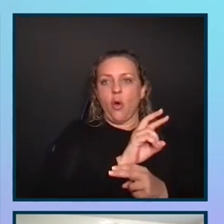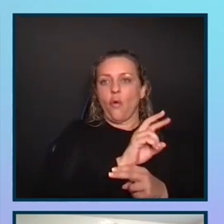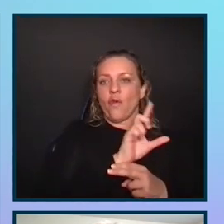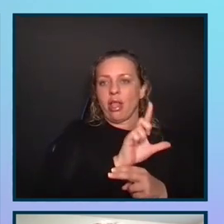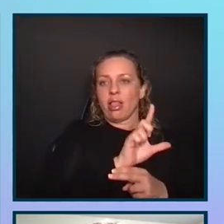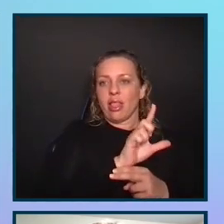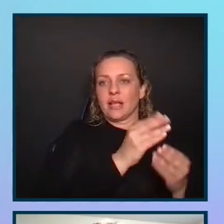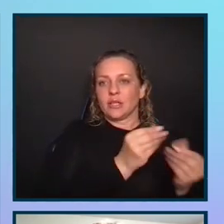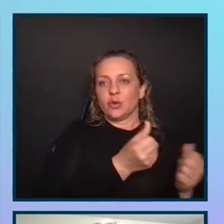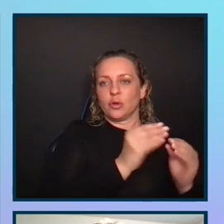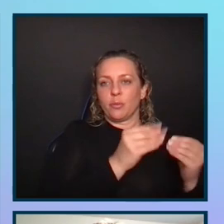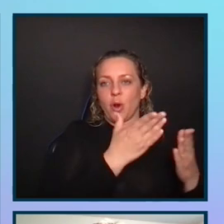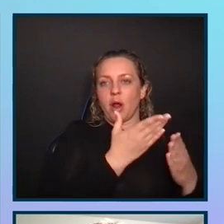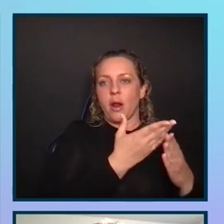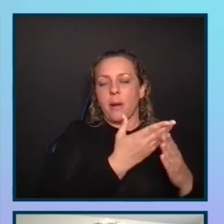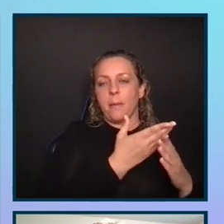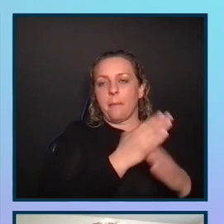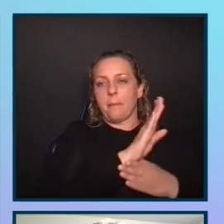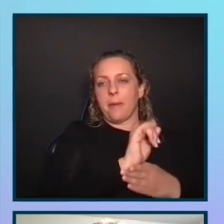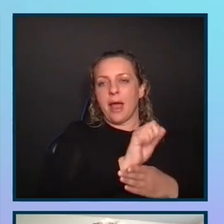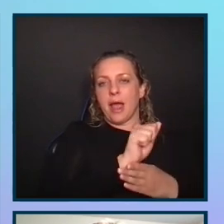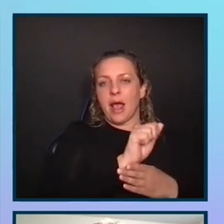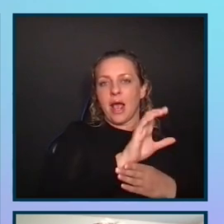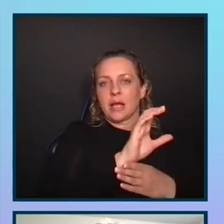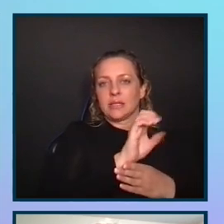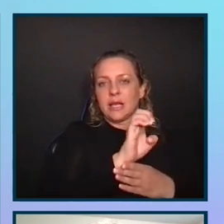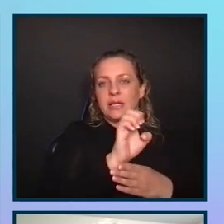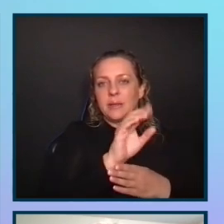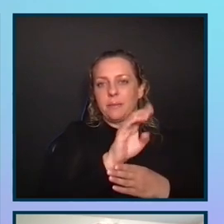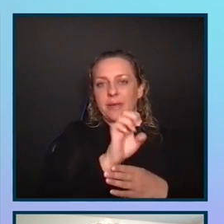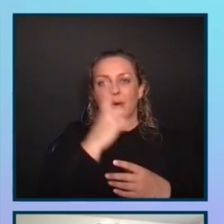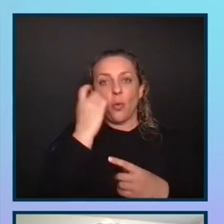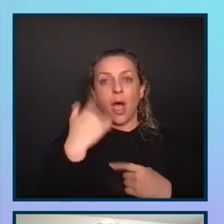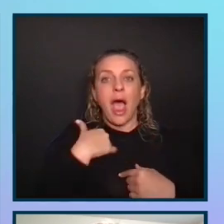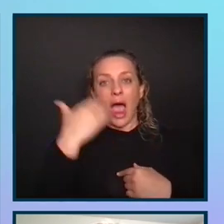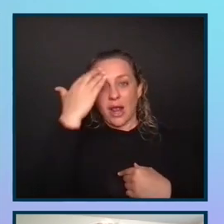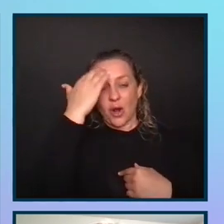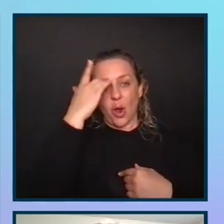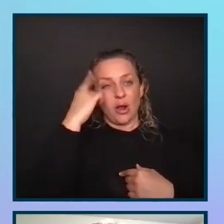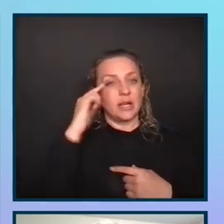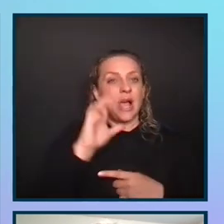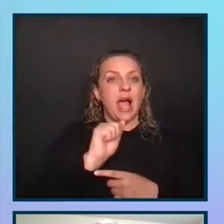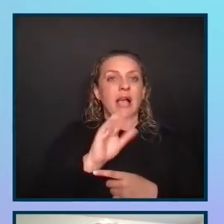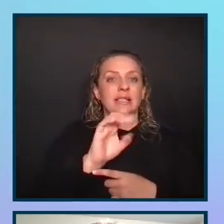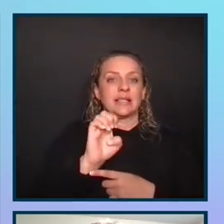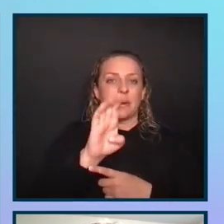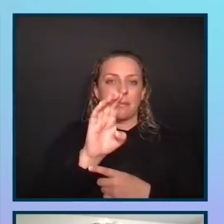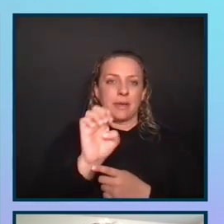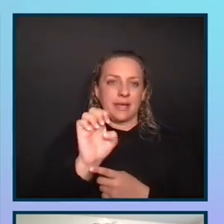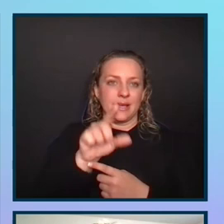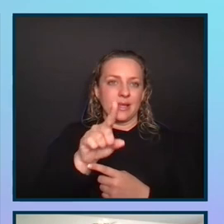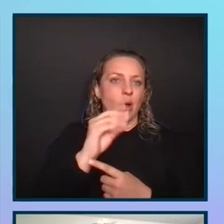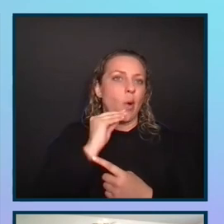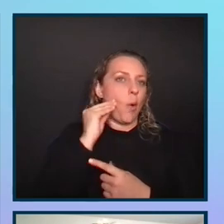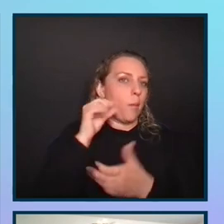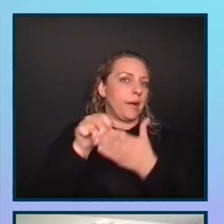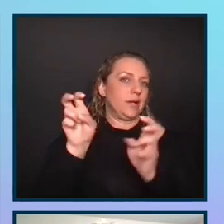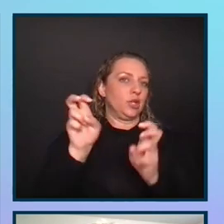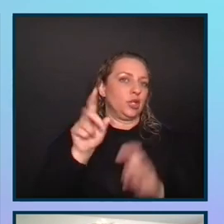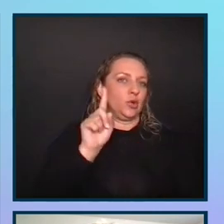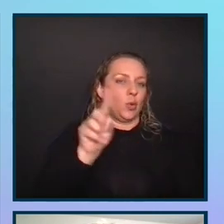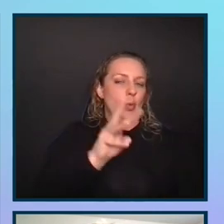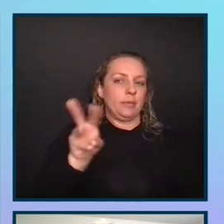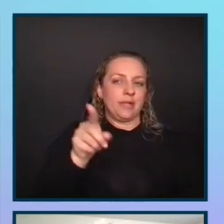provided by Accessibe. And the reason I know this is because if we go to the accessibe.com homepage,